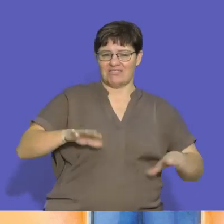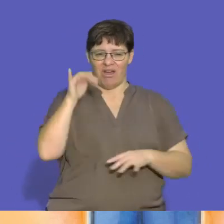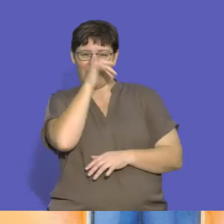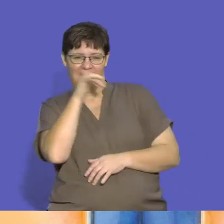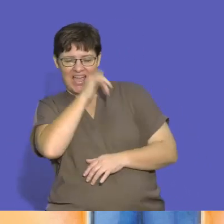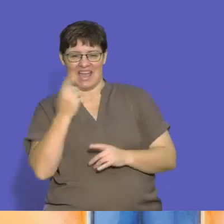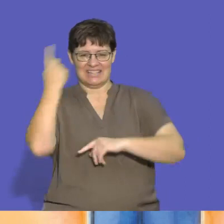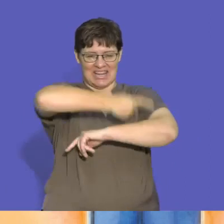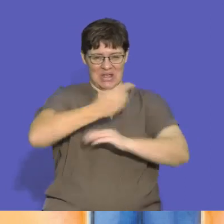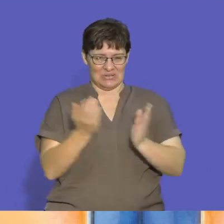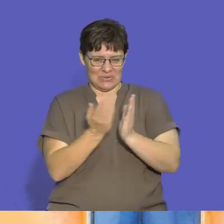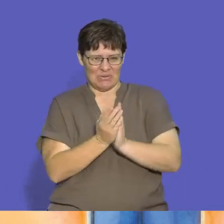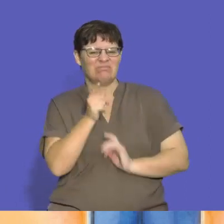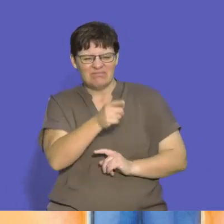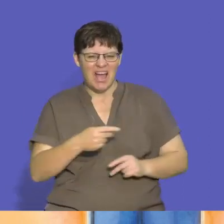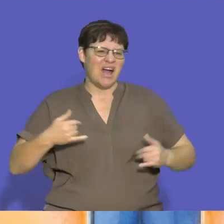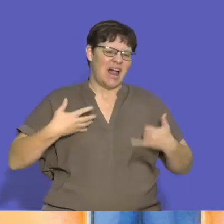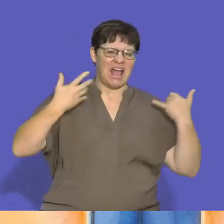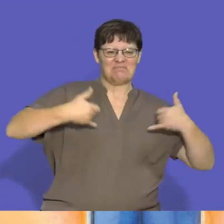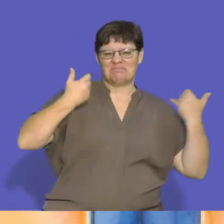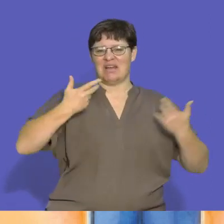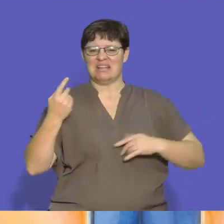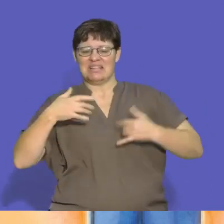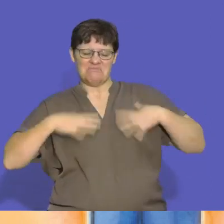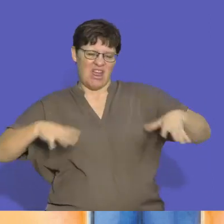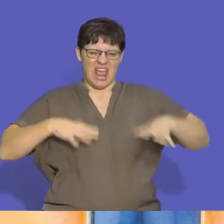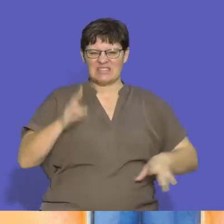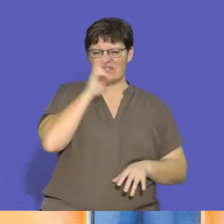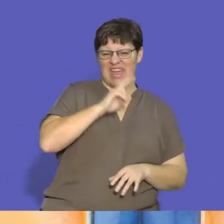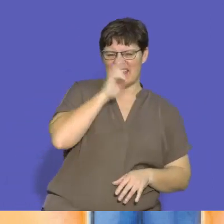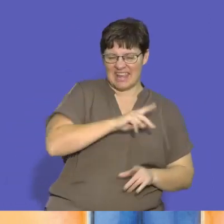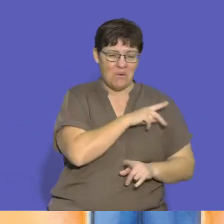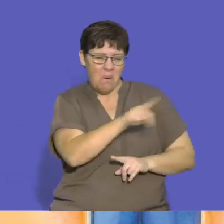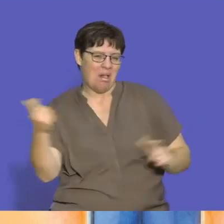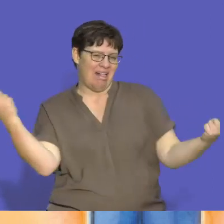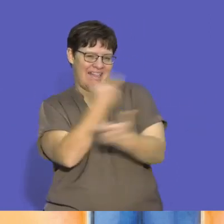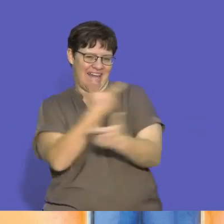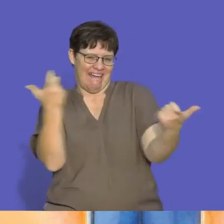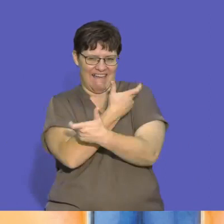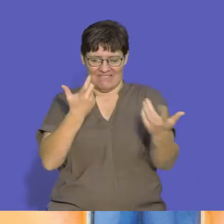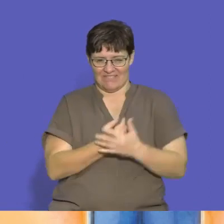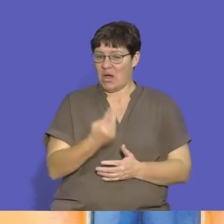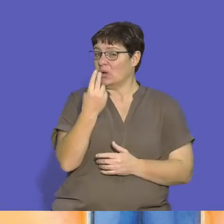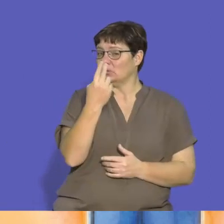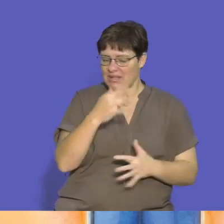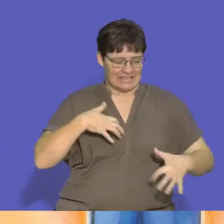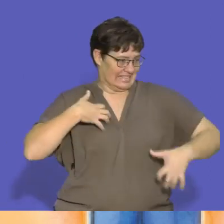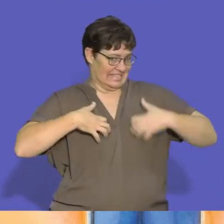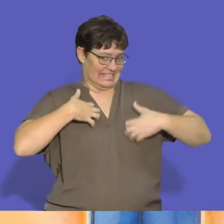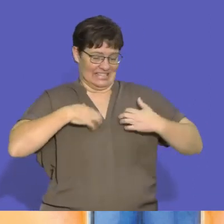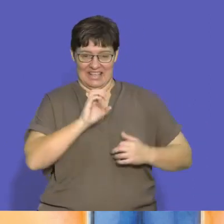school. Comic Day is a fun day when children wear their funniest clothes to make everyone laugh. The twins were